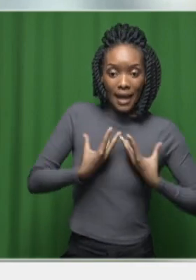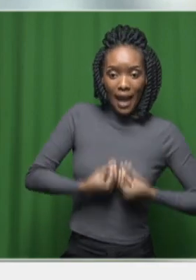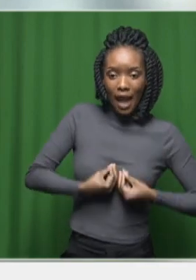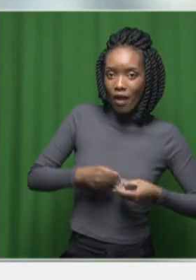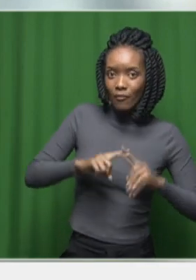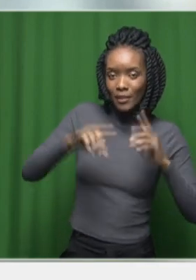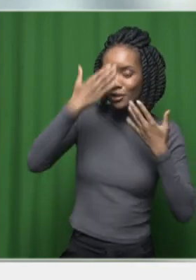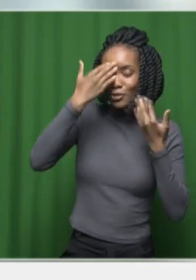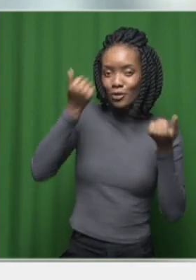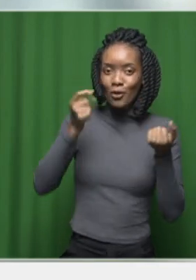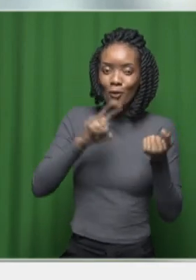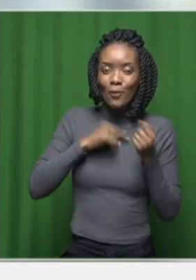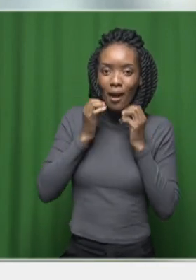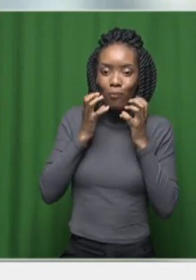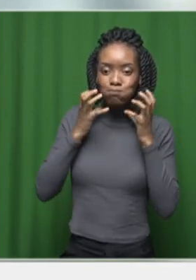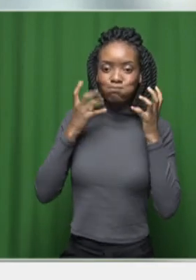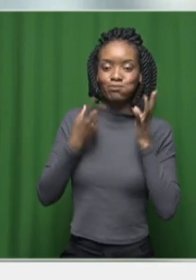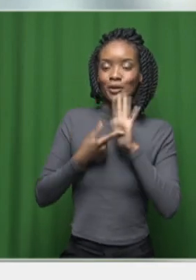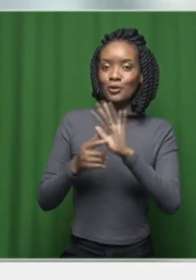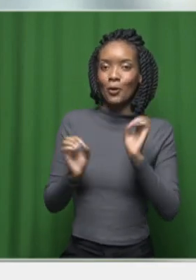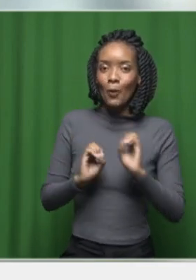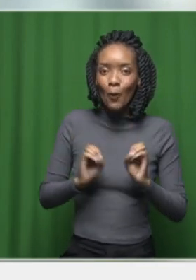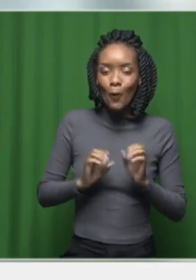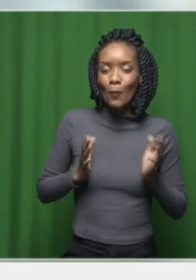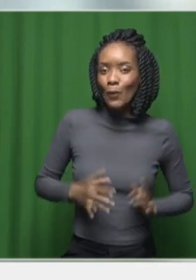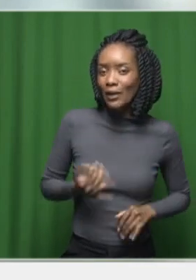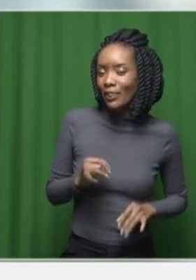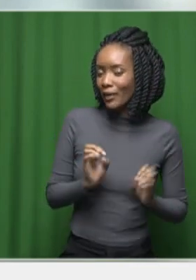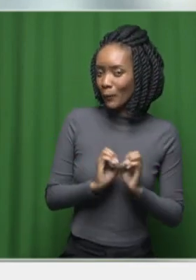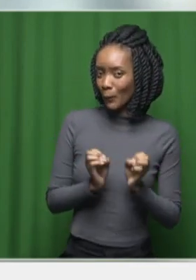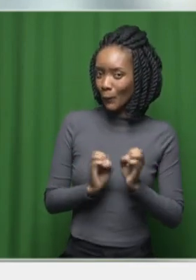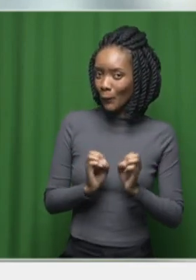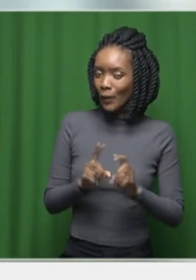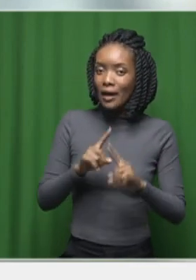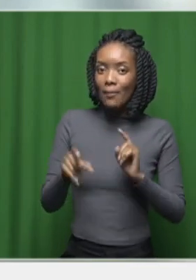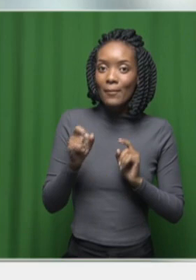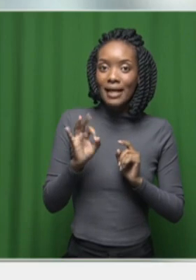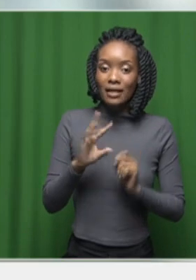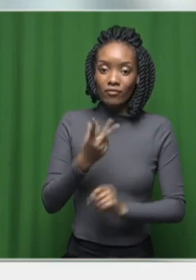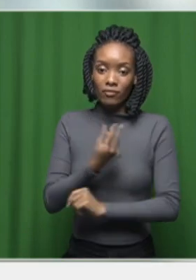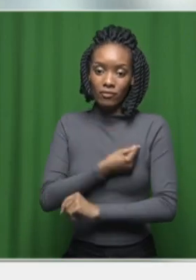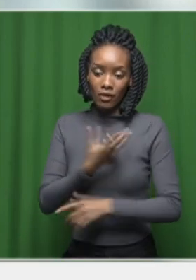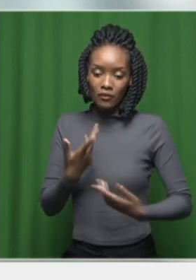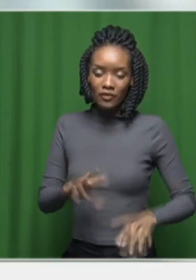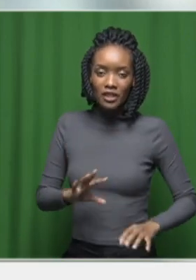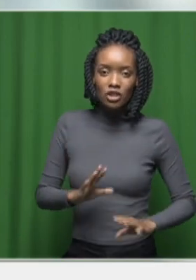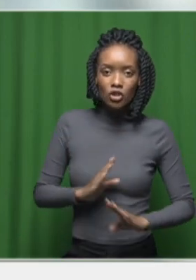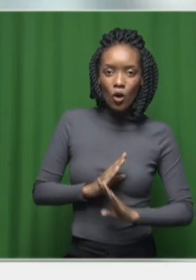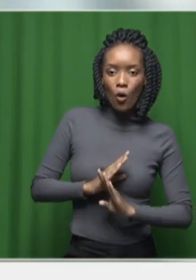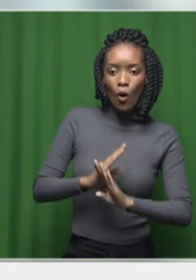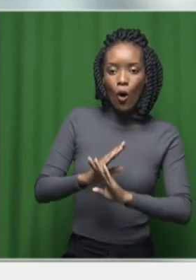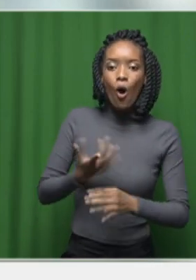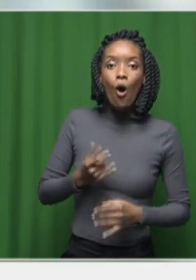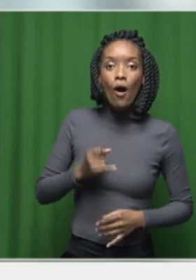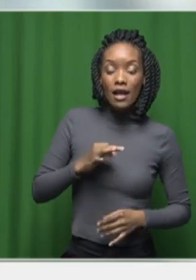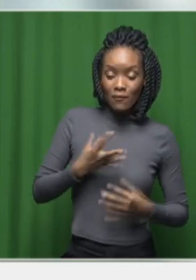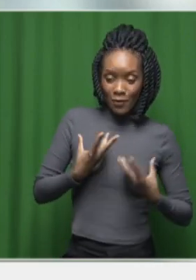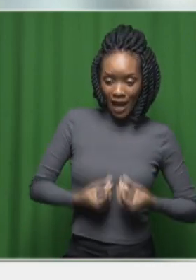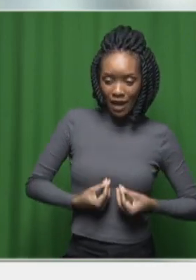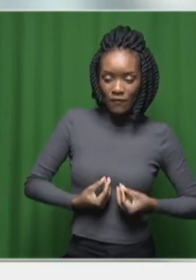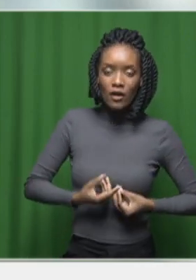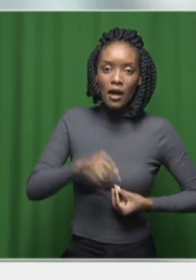But I think it's quite rare that if you've been exposed and developed immunity, that you would get a second infection, and